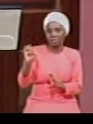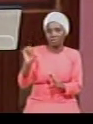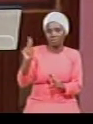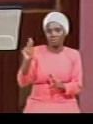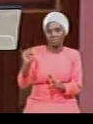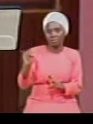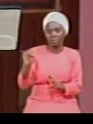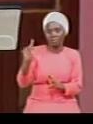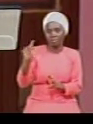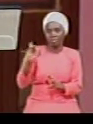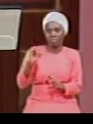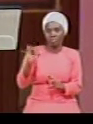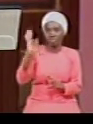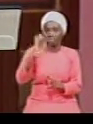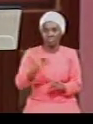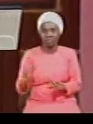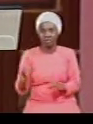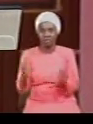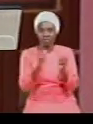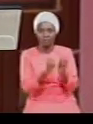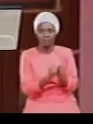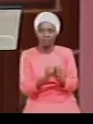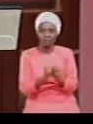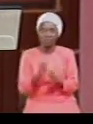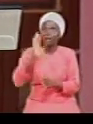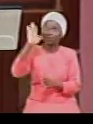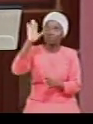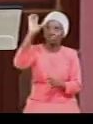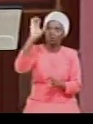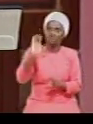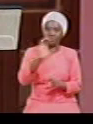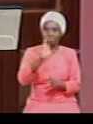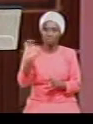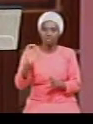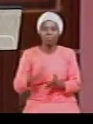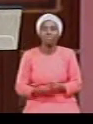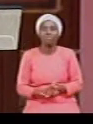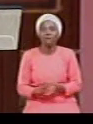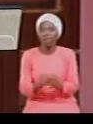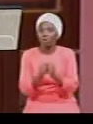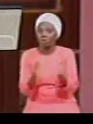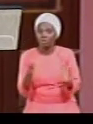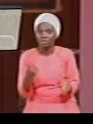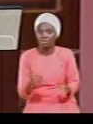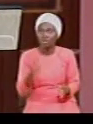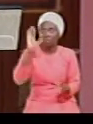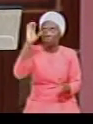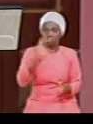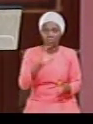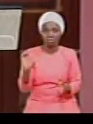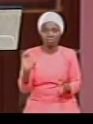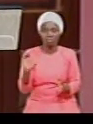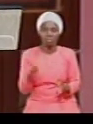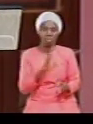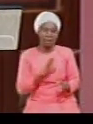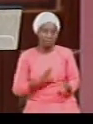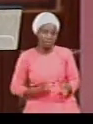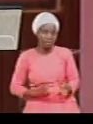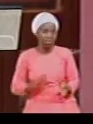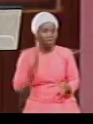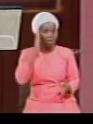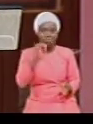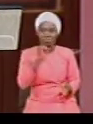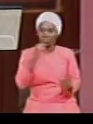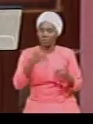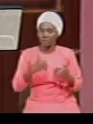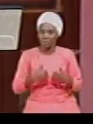Identifying with his cross. Without the cross, Christ would not have